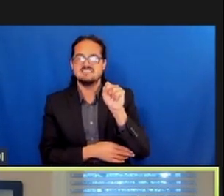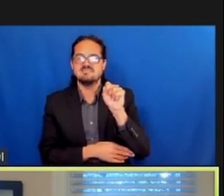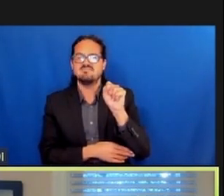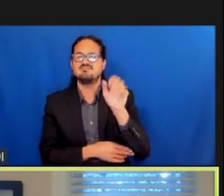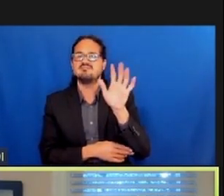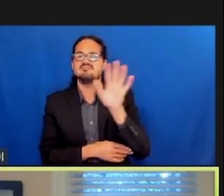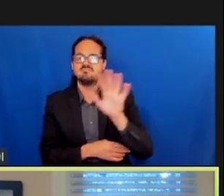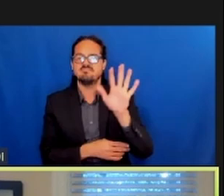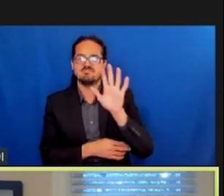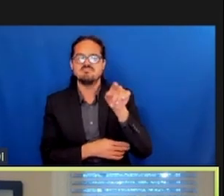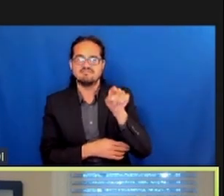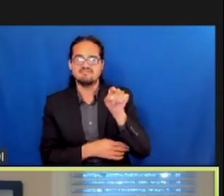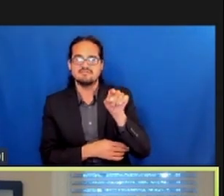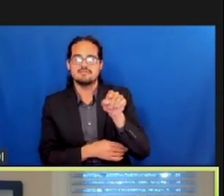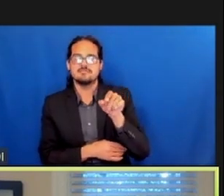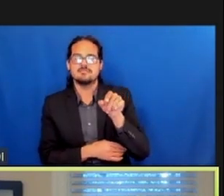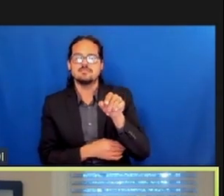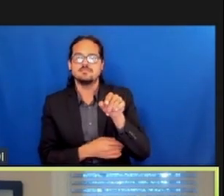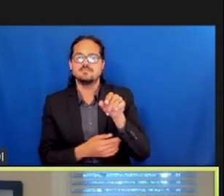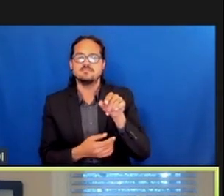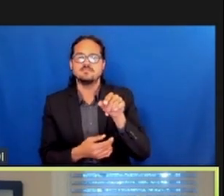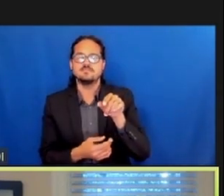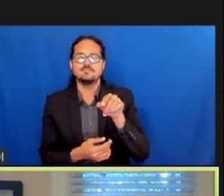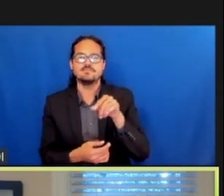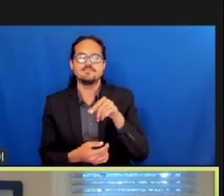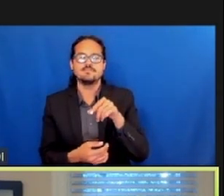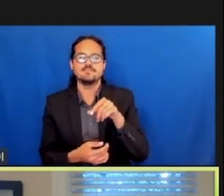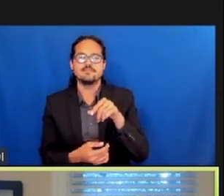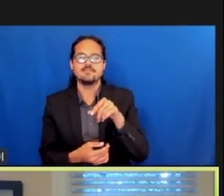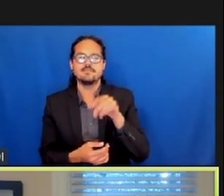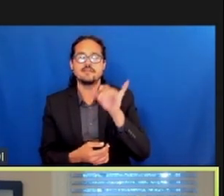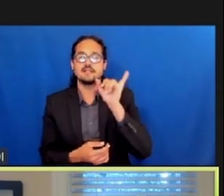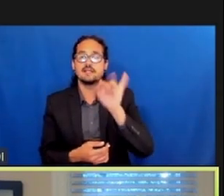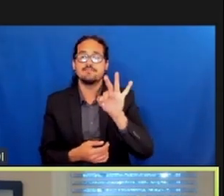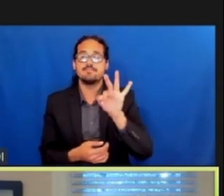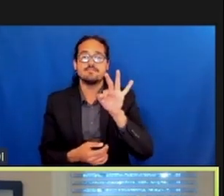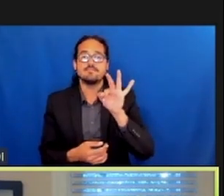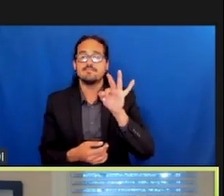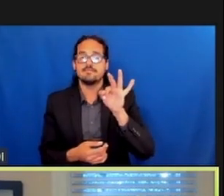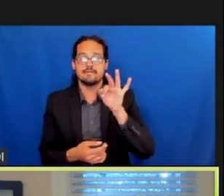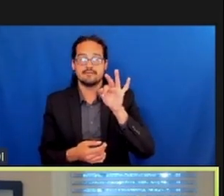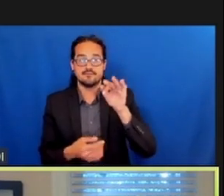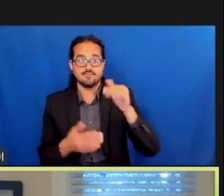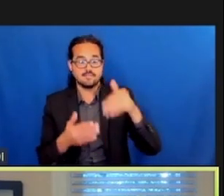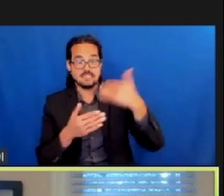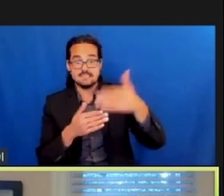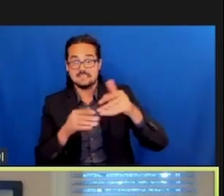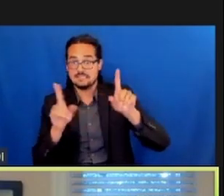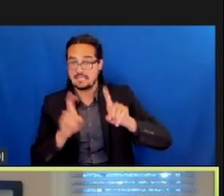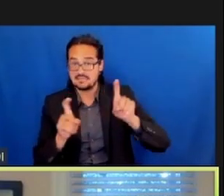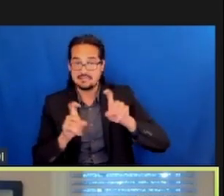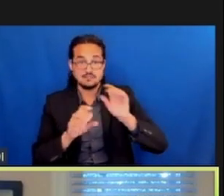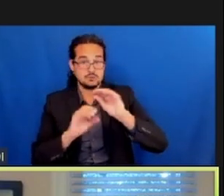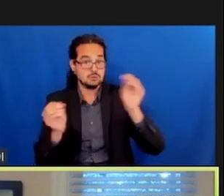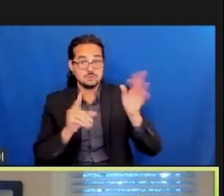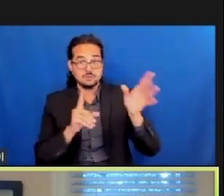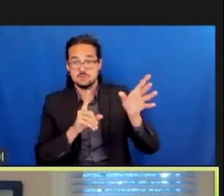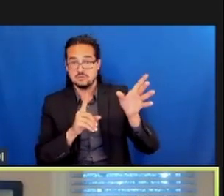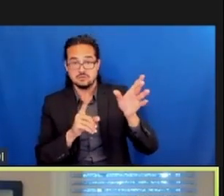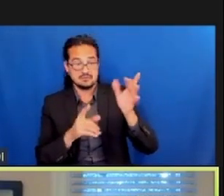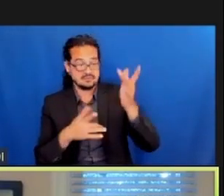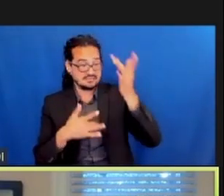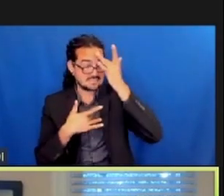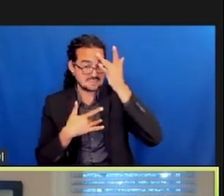to have access if there is an outbreak to Binax testing, or if a child develops symptoms during the class, during the school day, they'll have